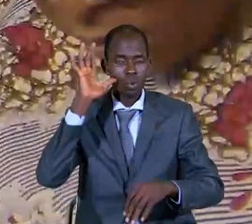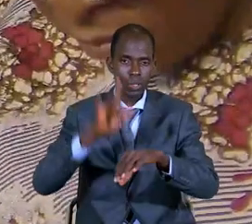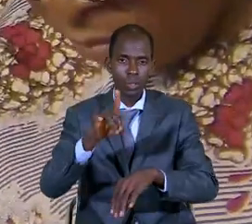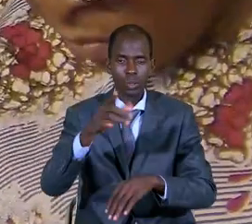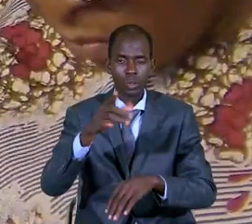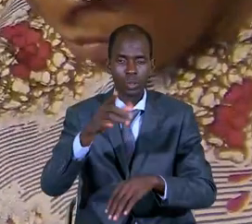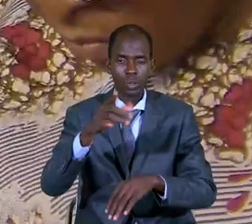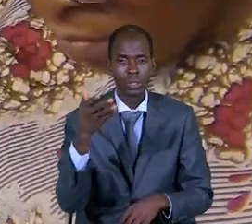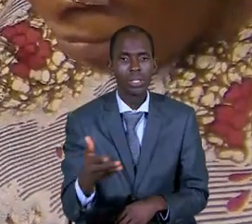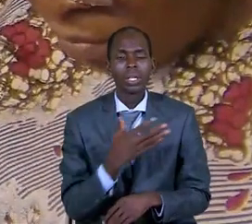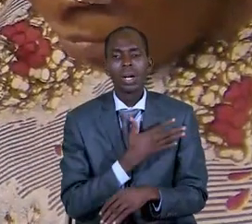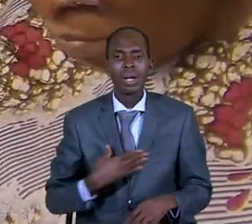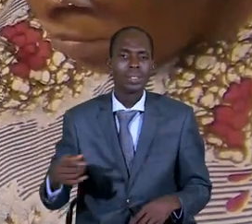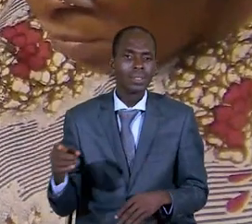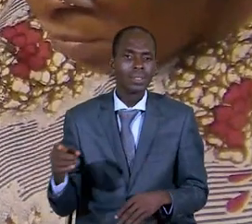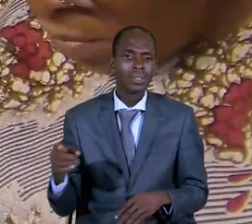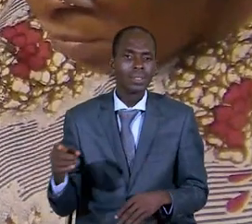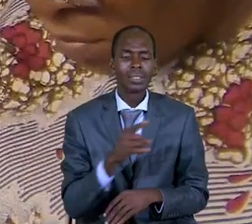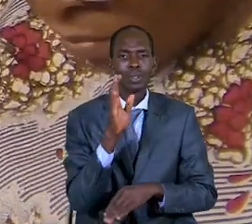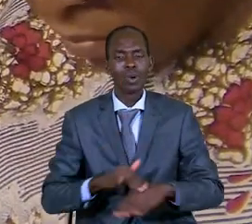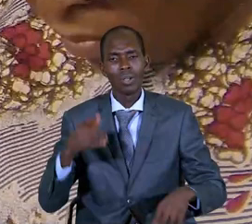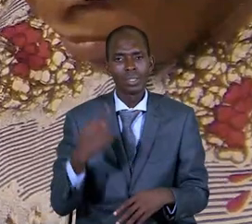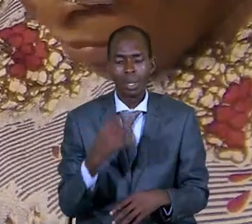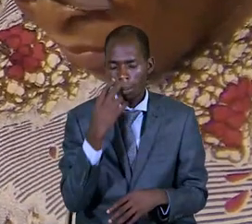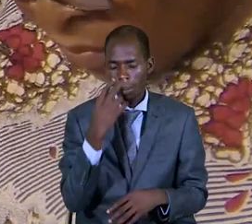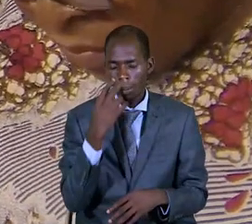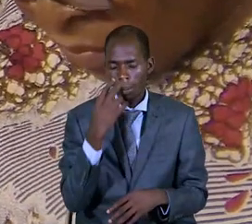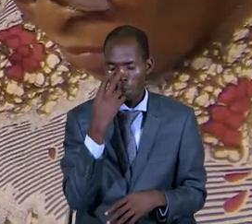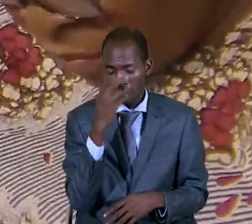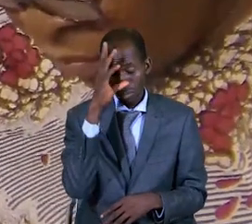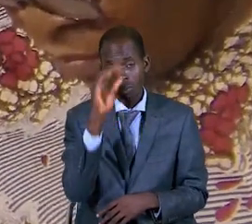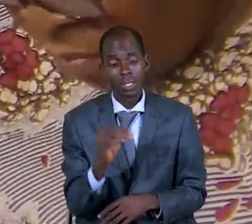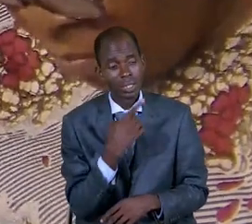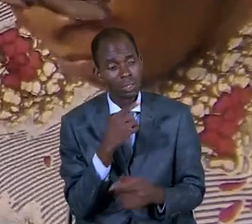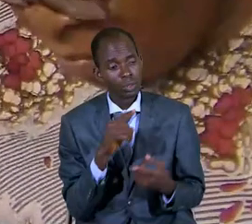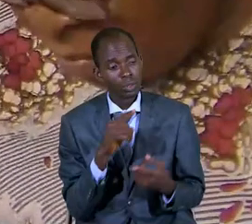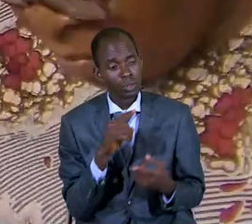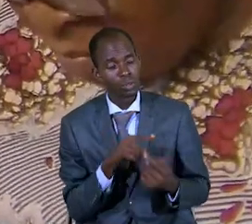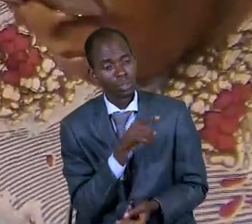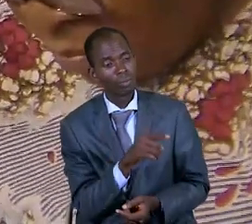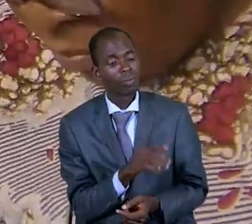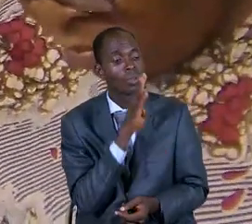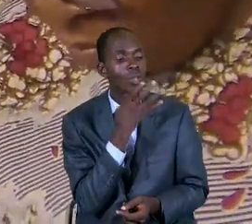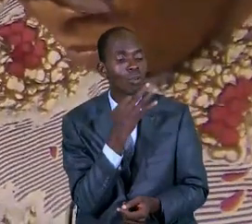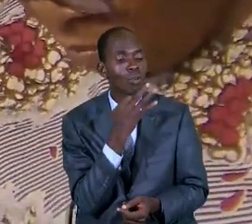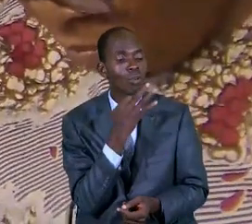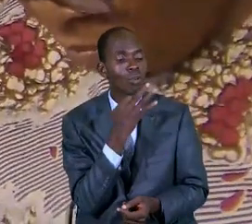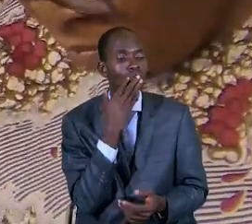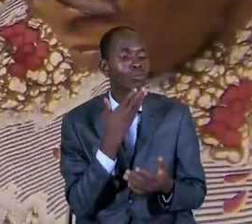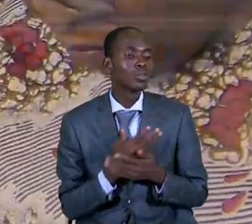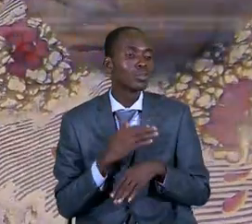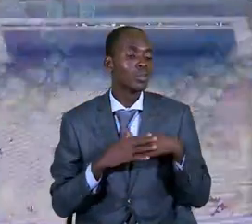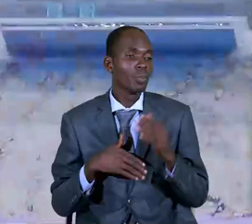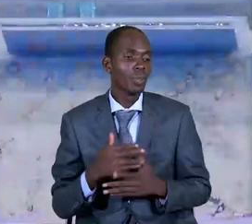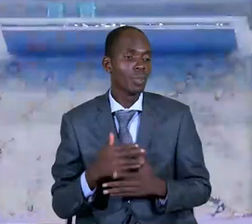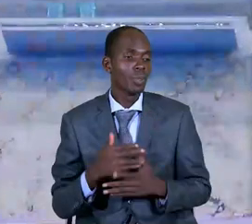they call the blind man, saying unto him, be of good comfort,